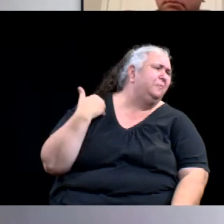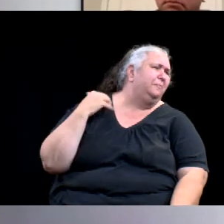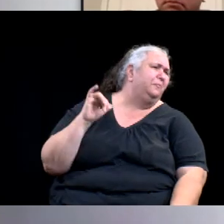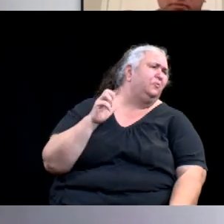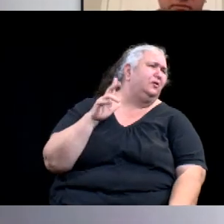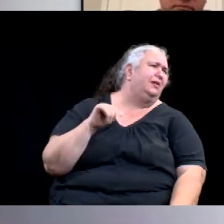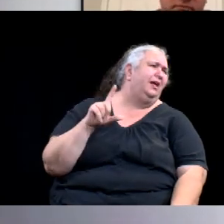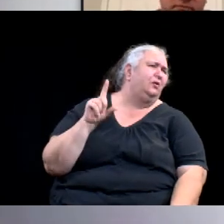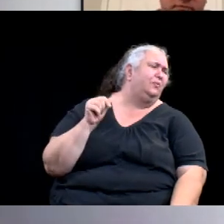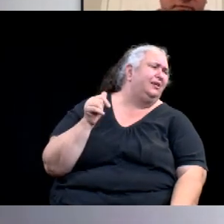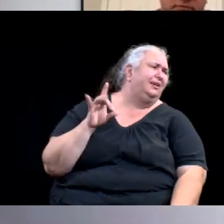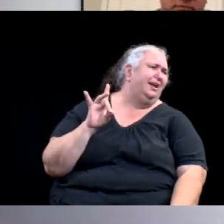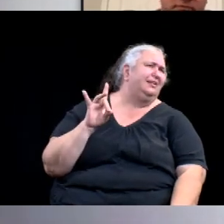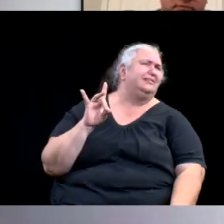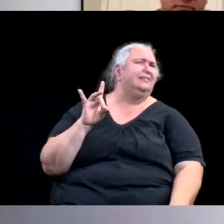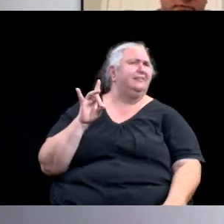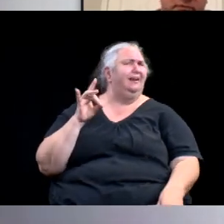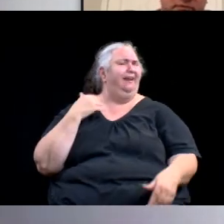investigation, but